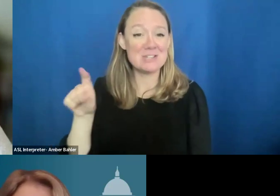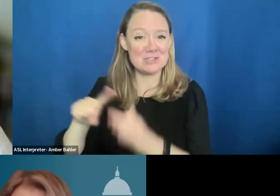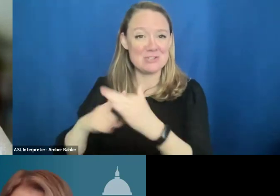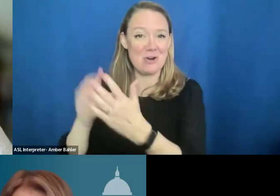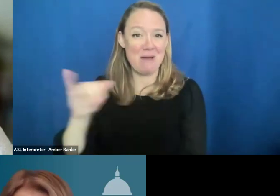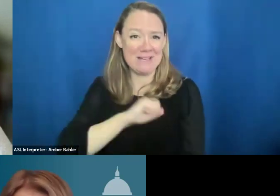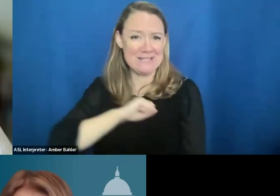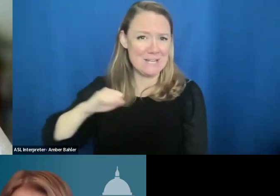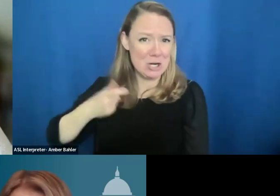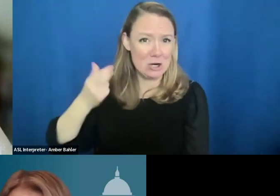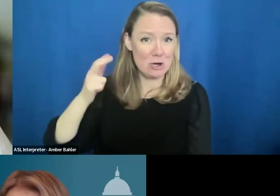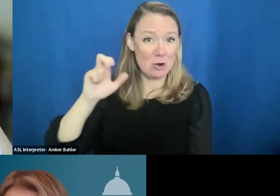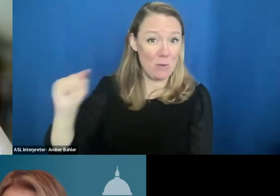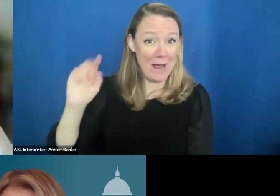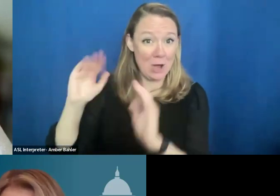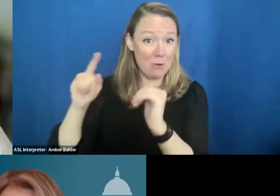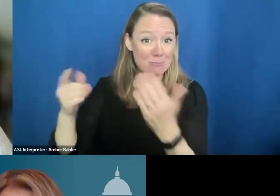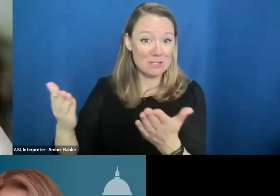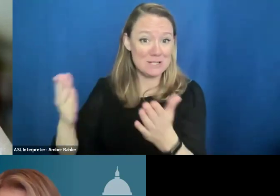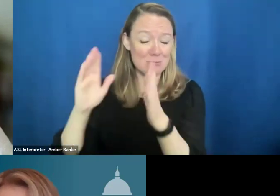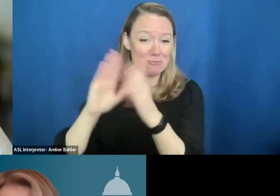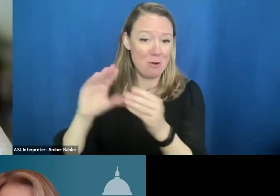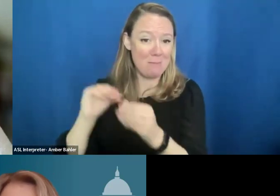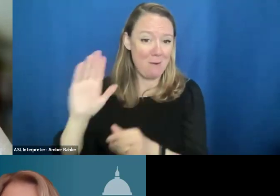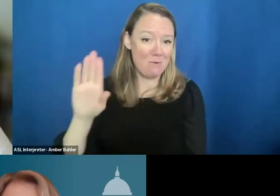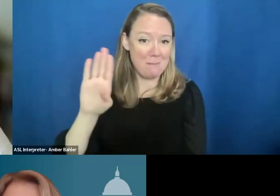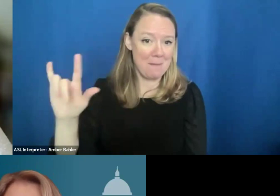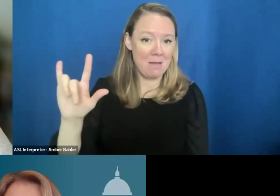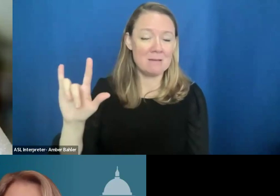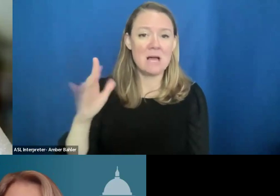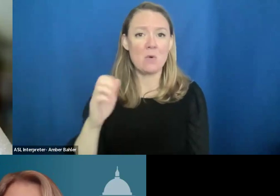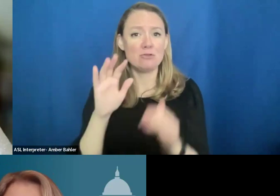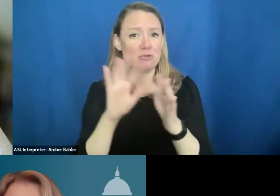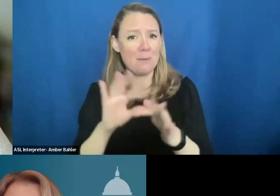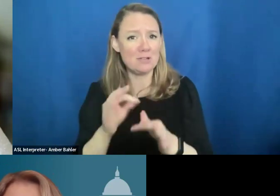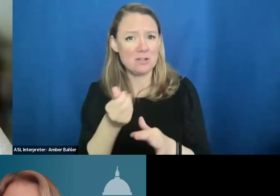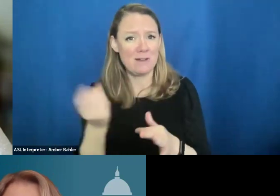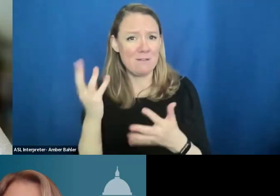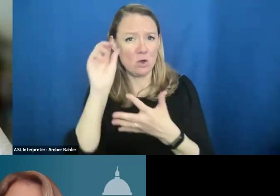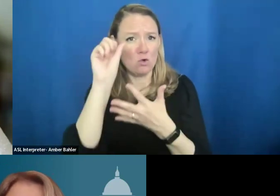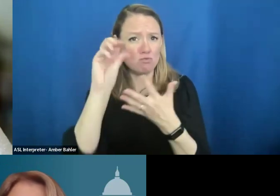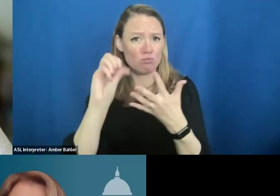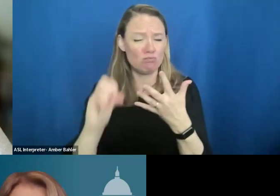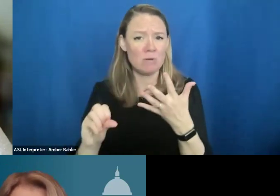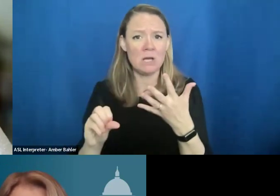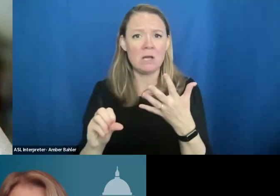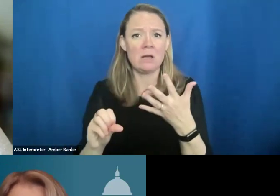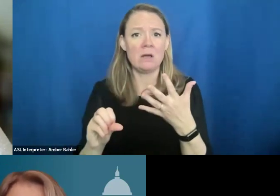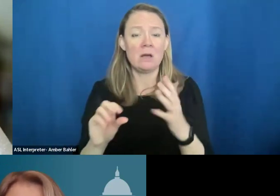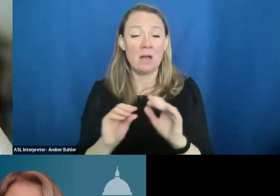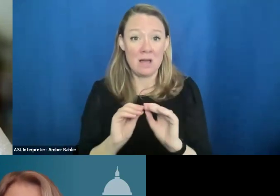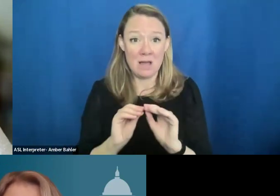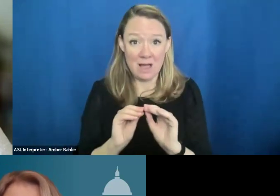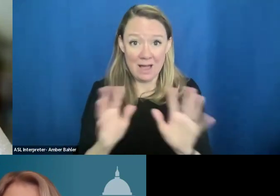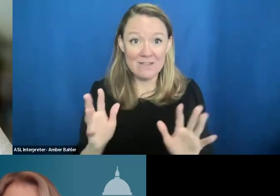want to mention a few. And some, you know, I just think there's a lot of focus. Obviously we want